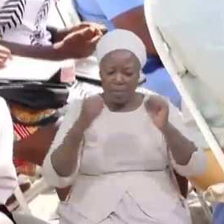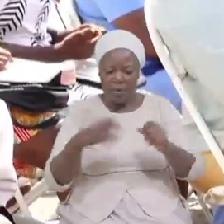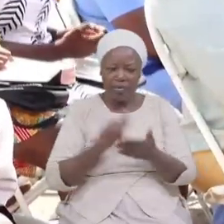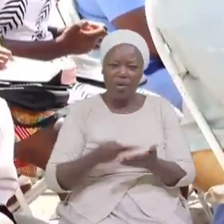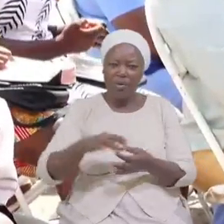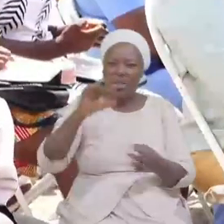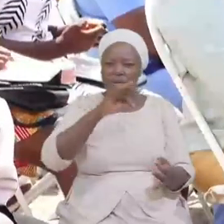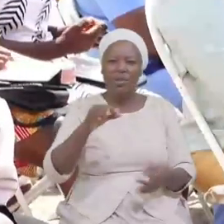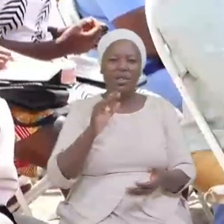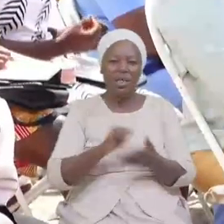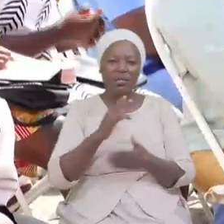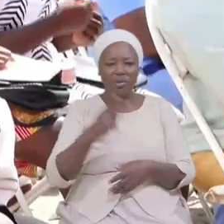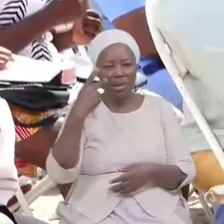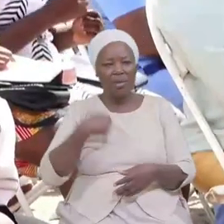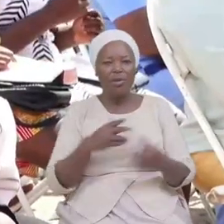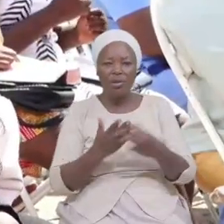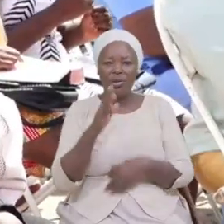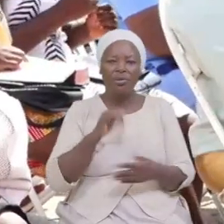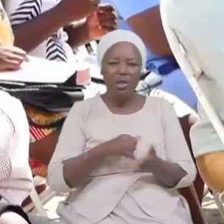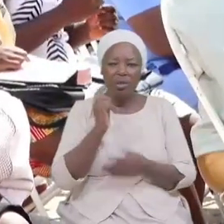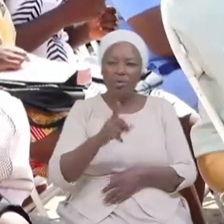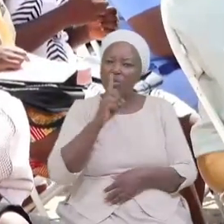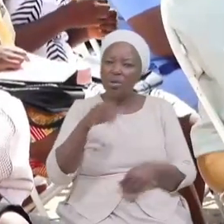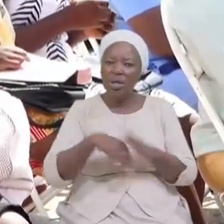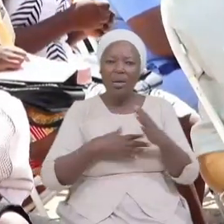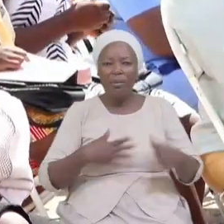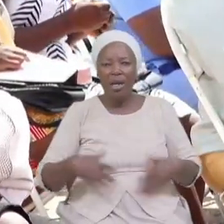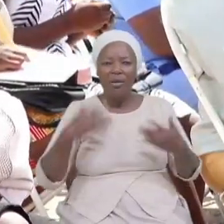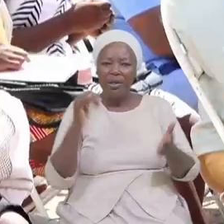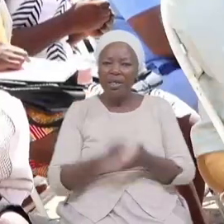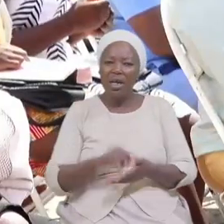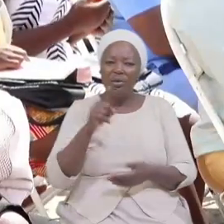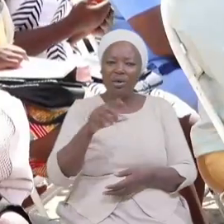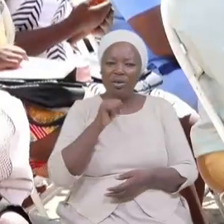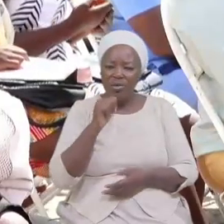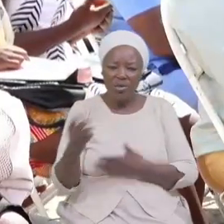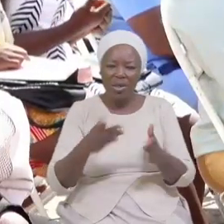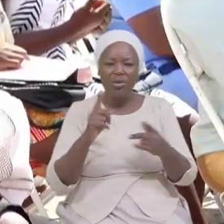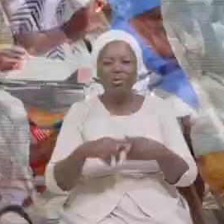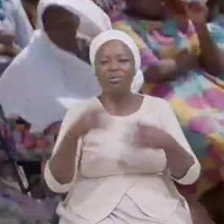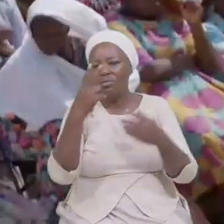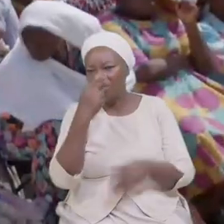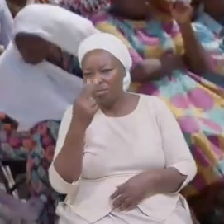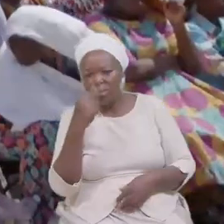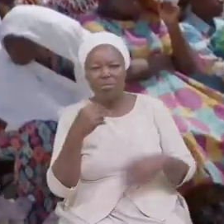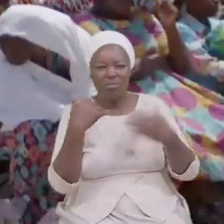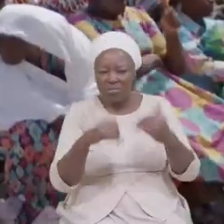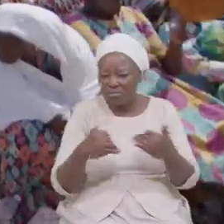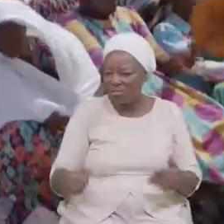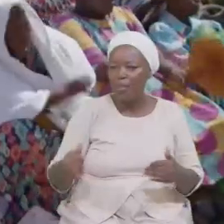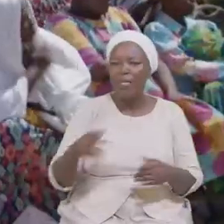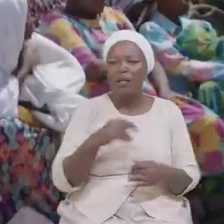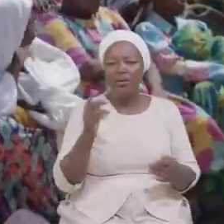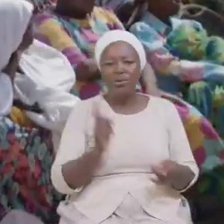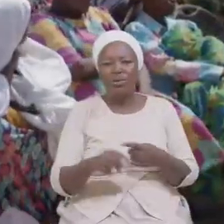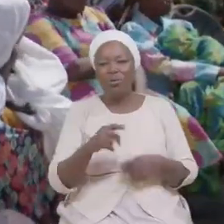me through, it will be real in my life, that you are not here to play the game of religion and